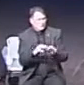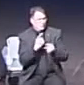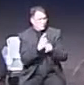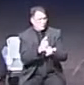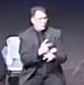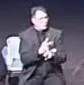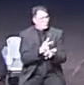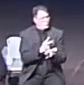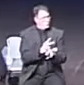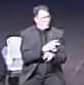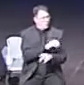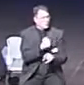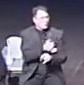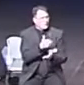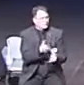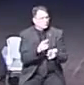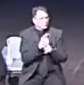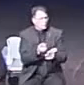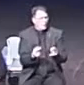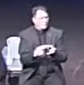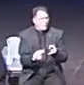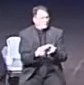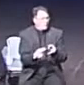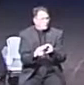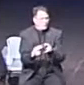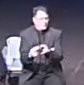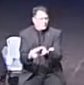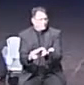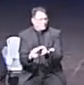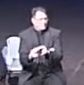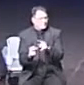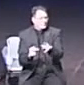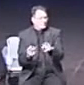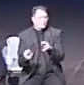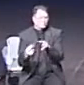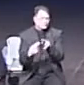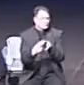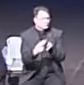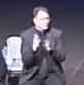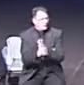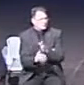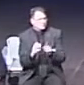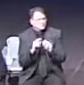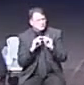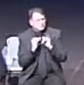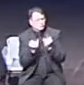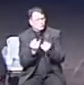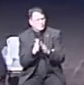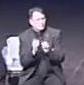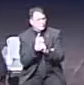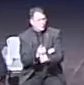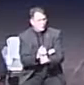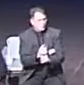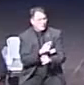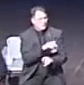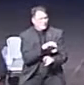standby for every performance, connecting with the associations, helping them to log in. And because the performance was not